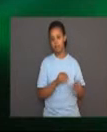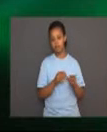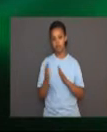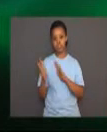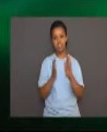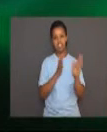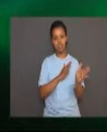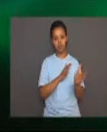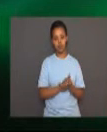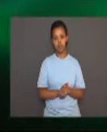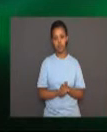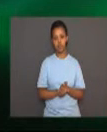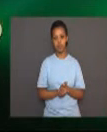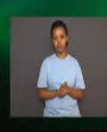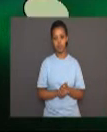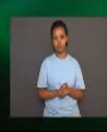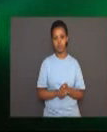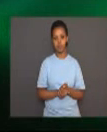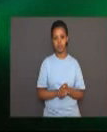Students, let's get ready.